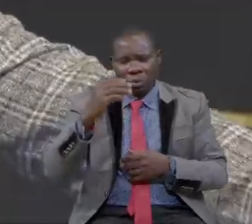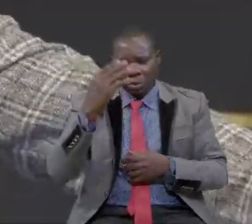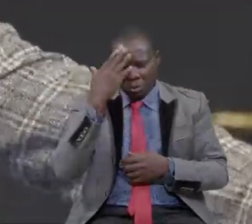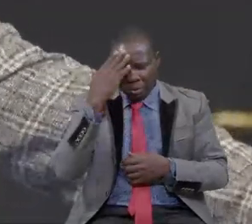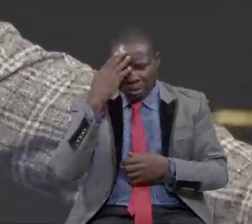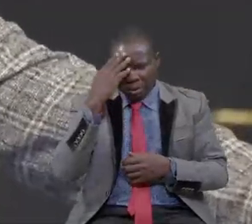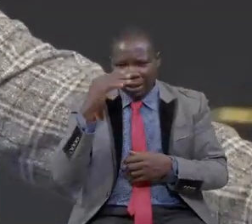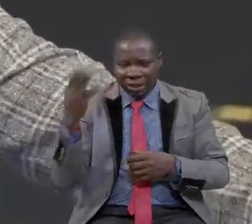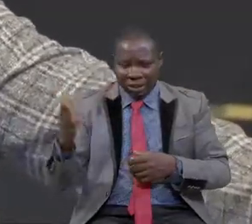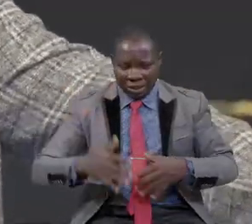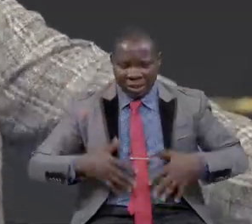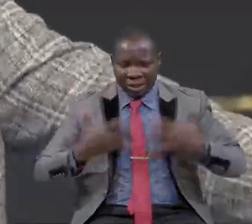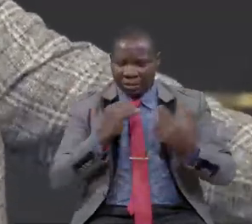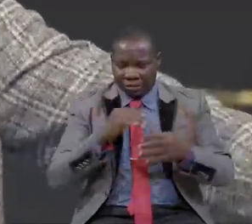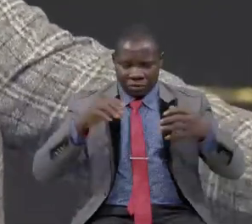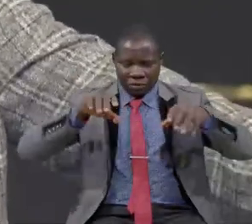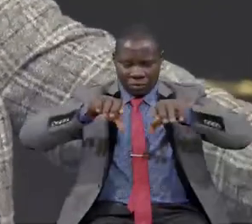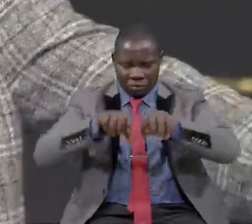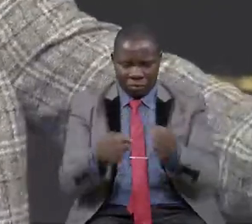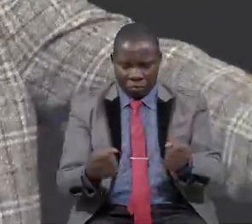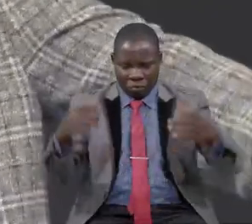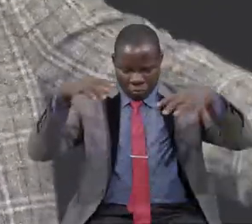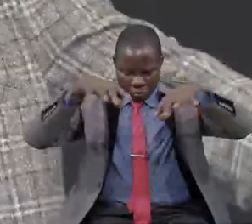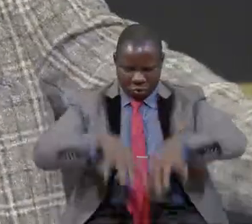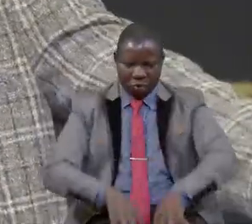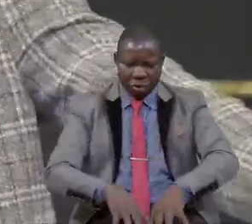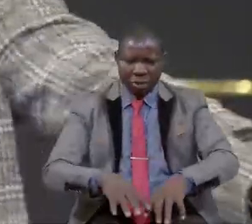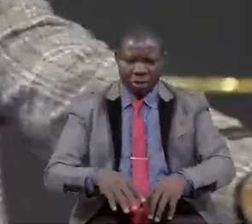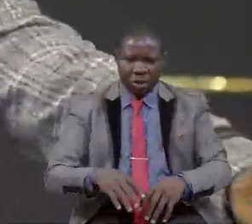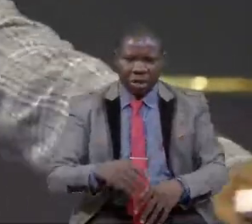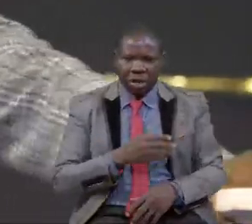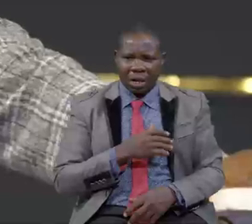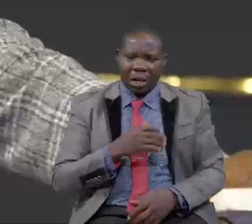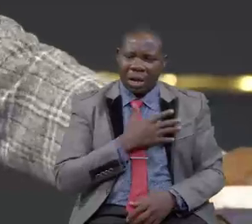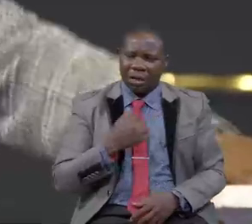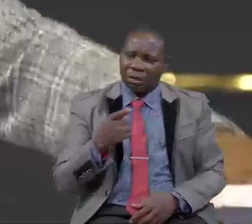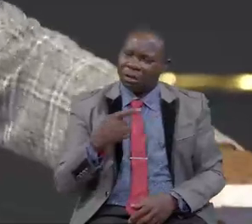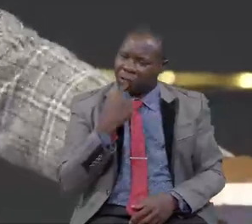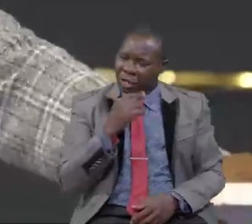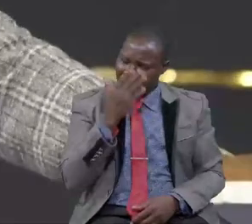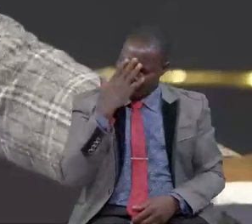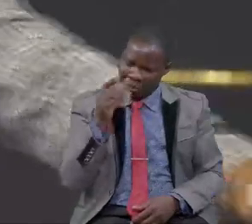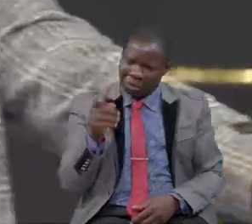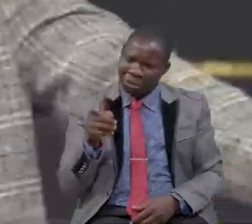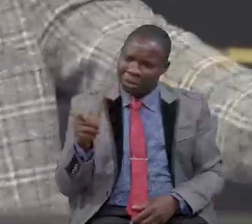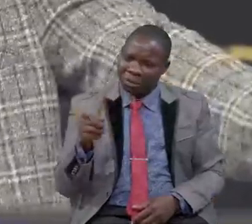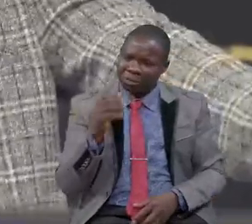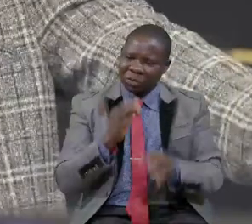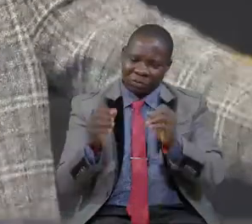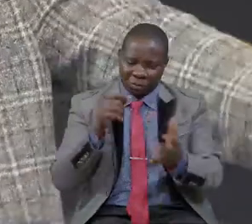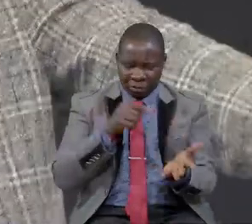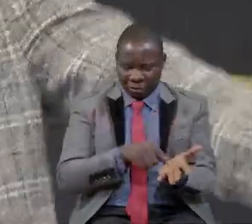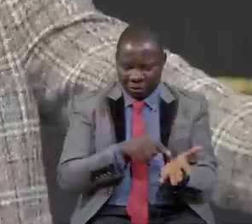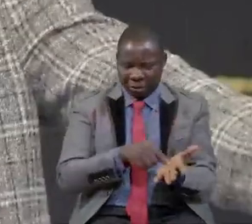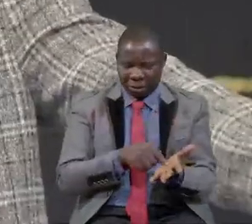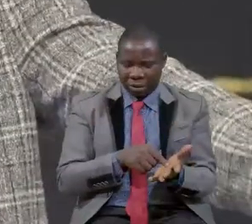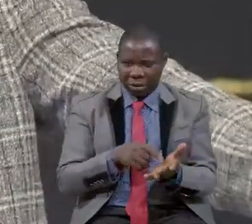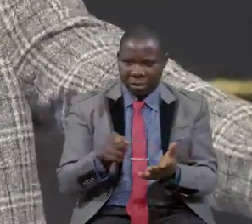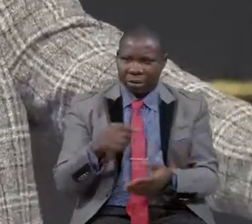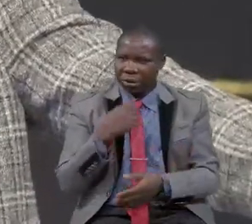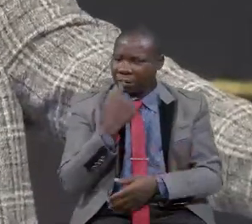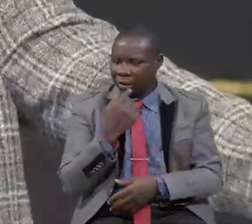and you say, I know him, when they check up the facts, they'll say, look at this now. Oh, you say, I'm